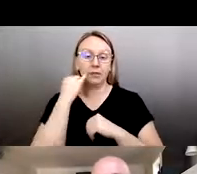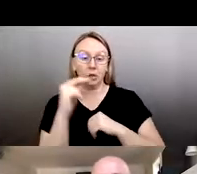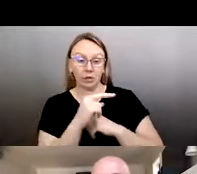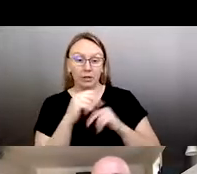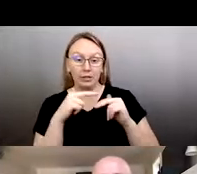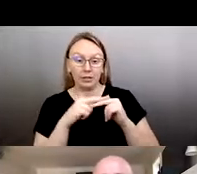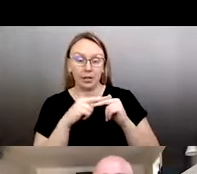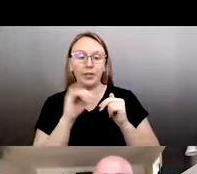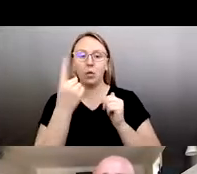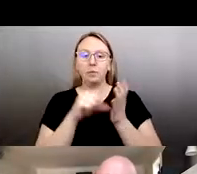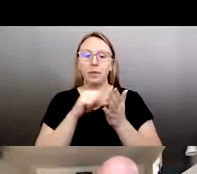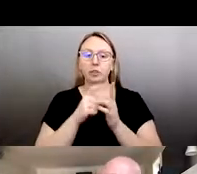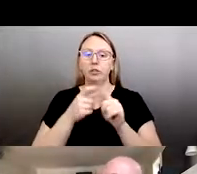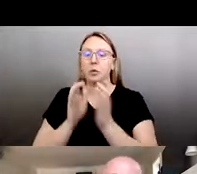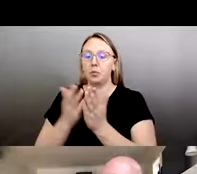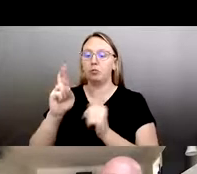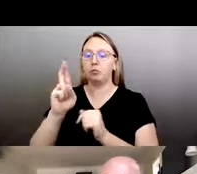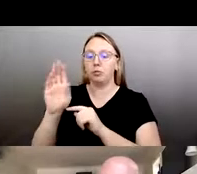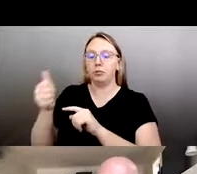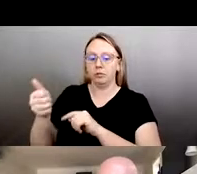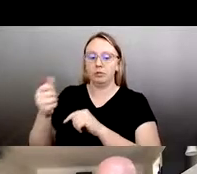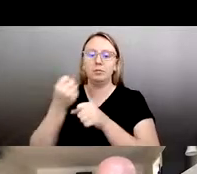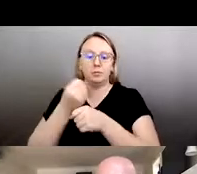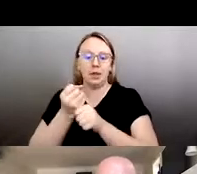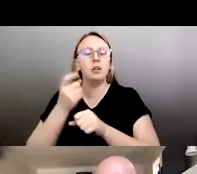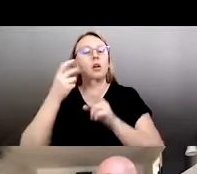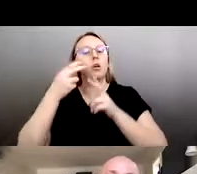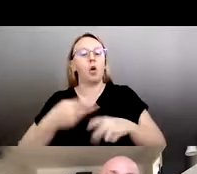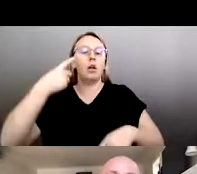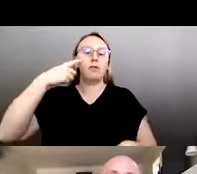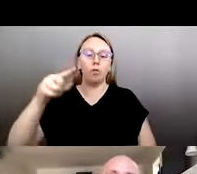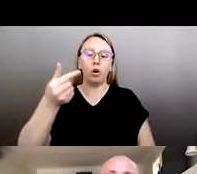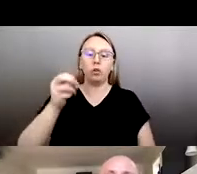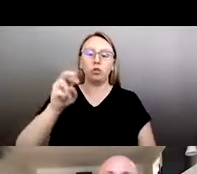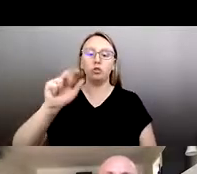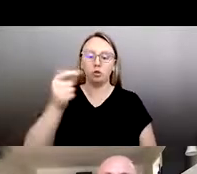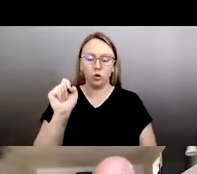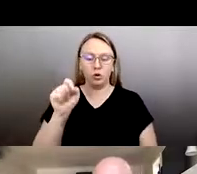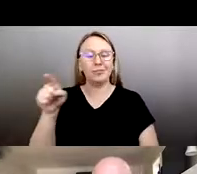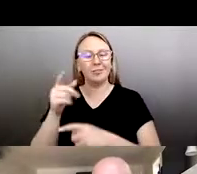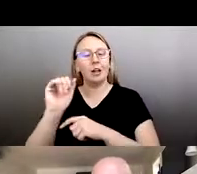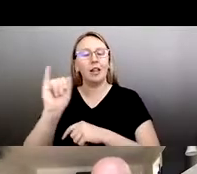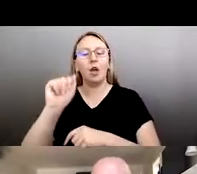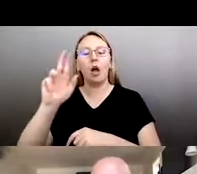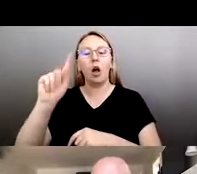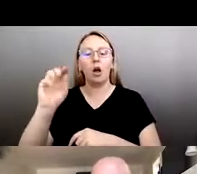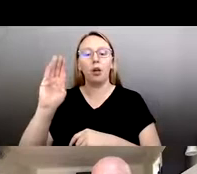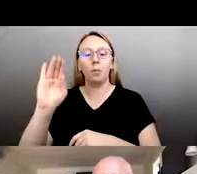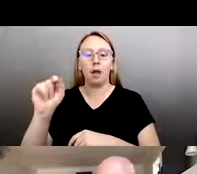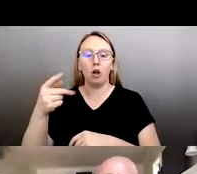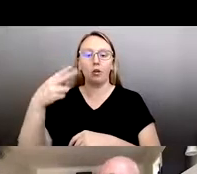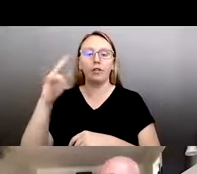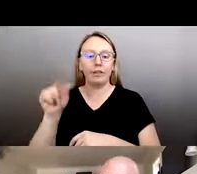Roger made called For George. It was a kind of autobiography that Roger made for himself. But on the left, you can see the floor plan of